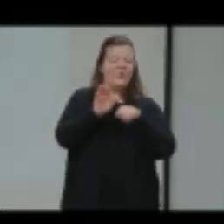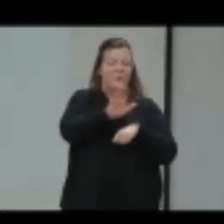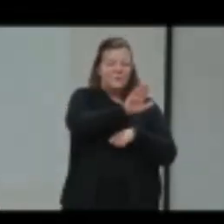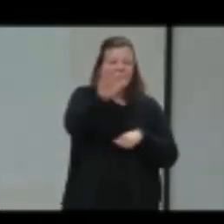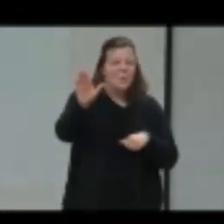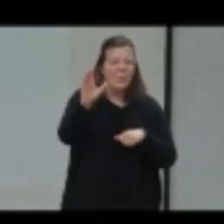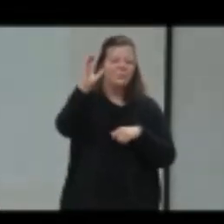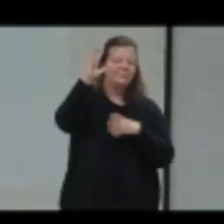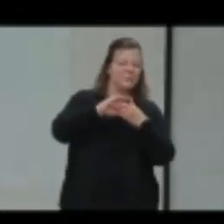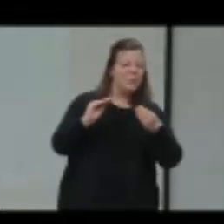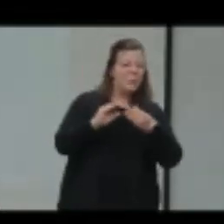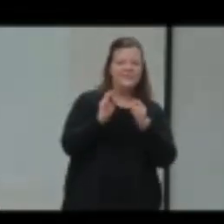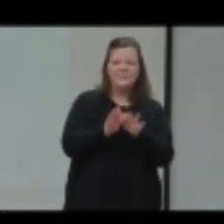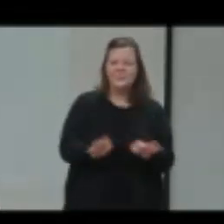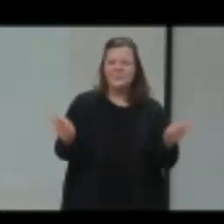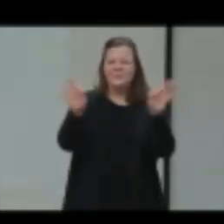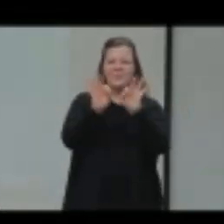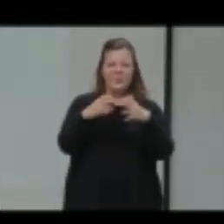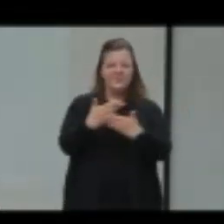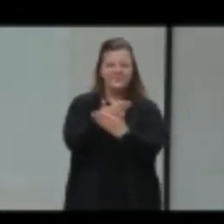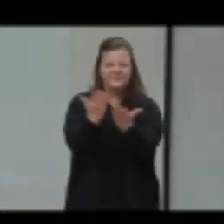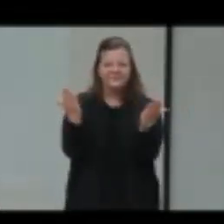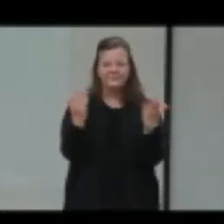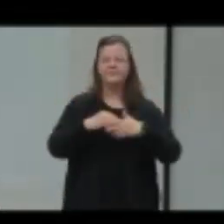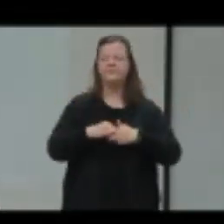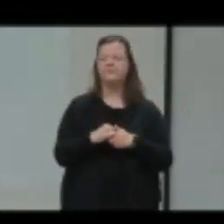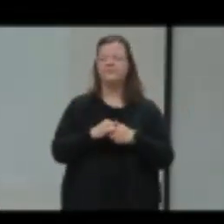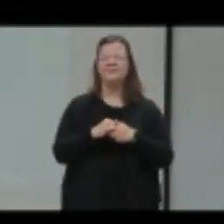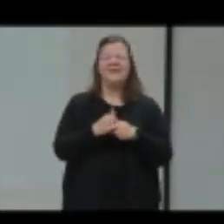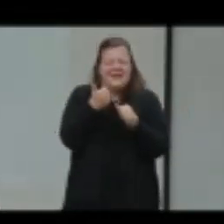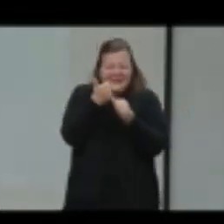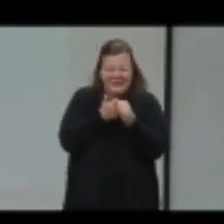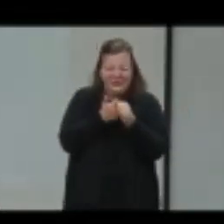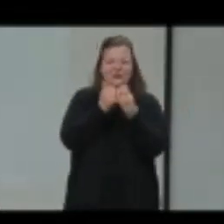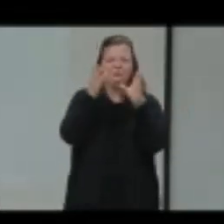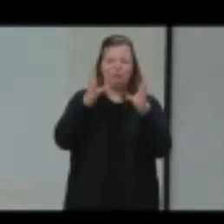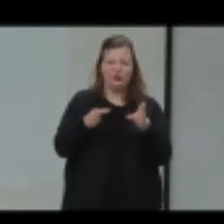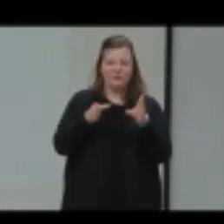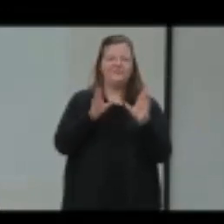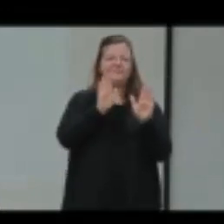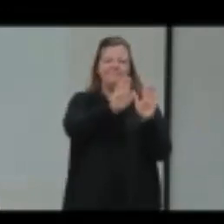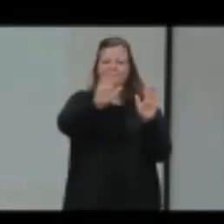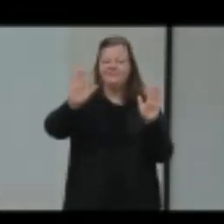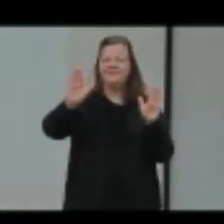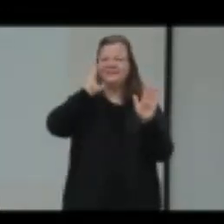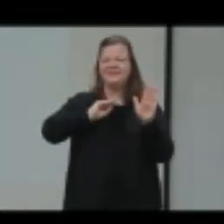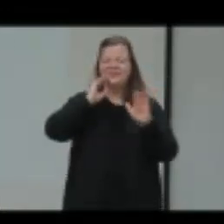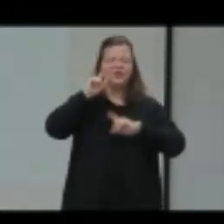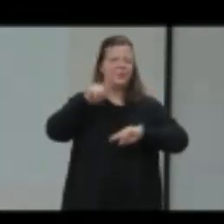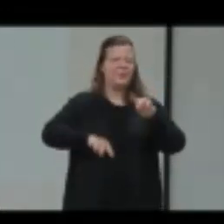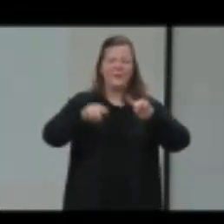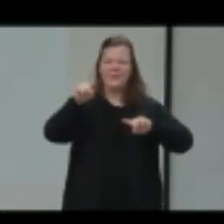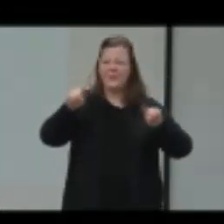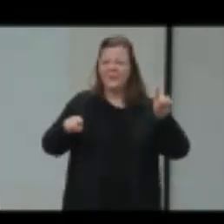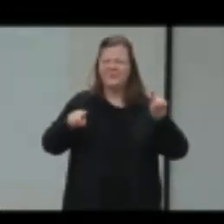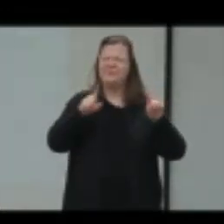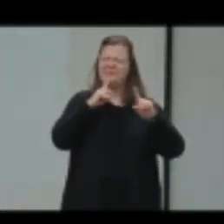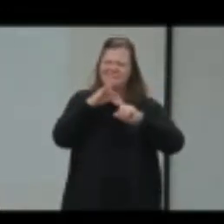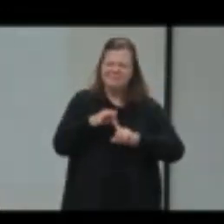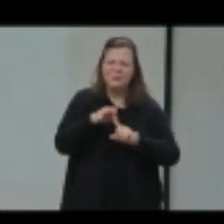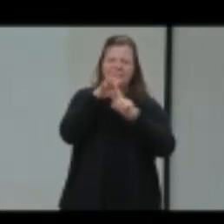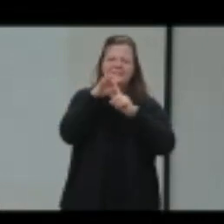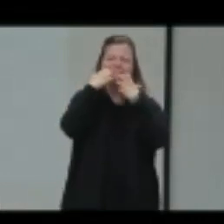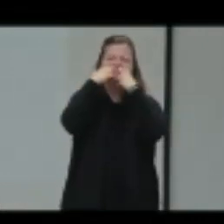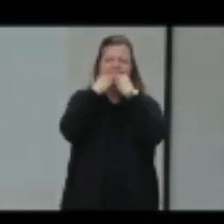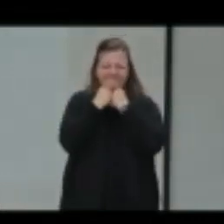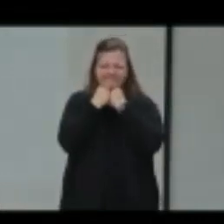important, your voice is important, your voice is important. Every single person in here has a different story, right? A unique story,